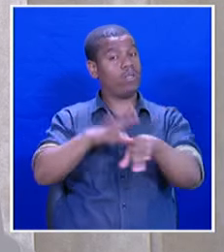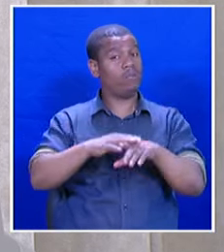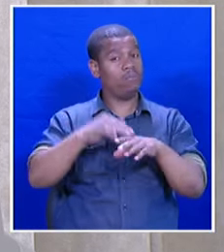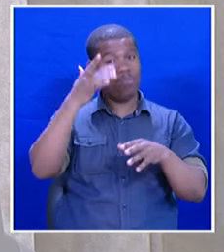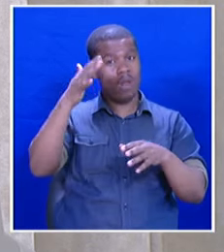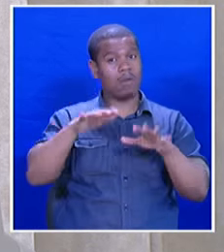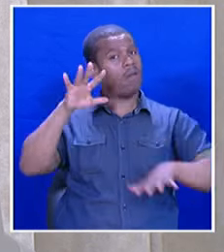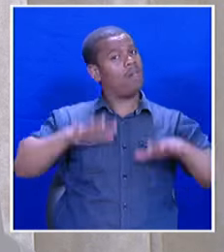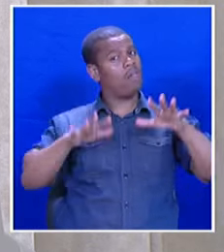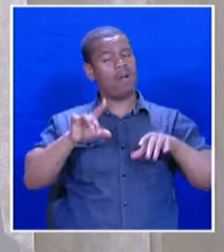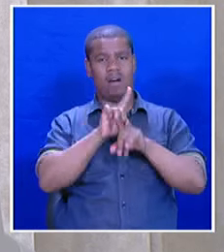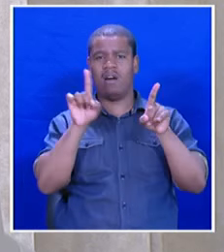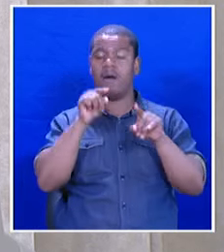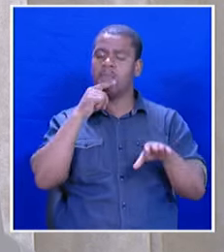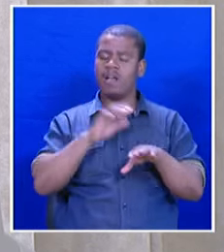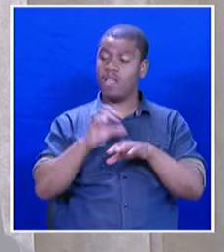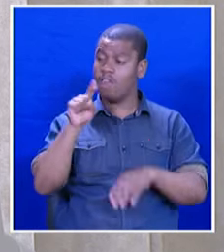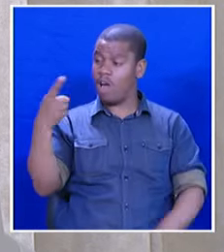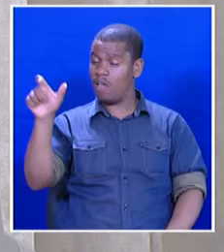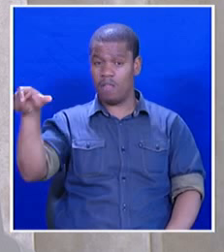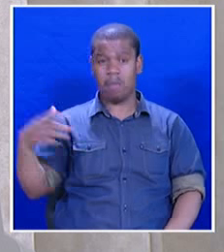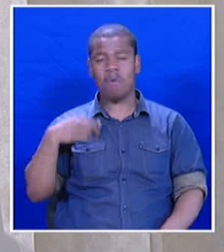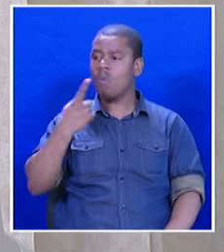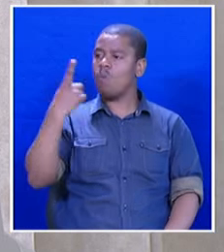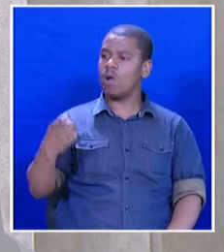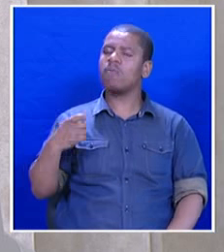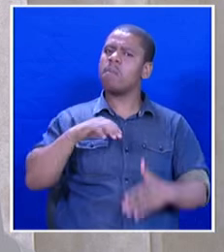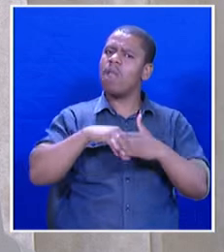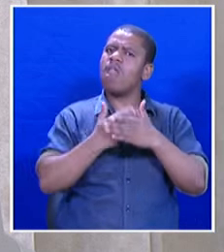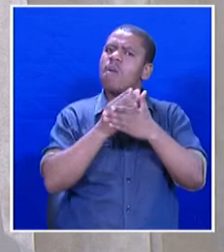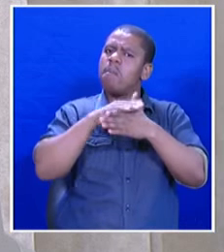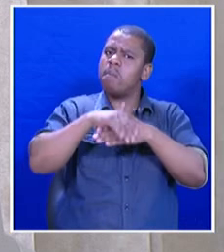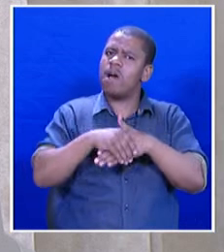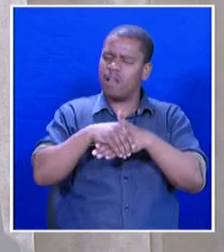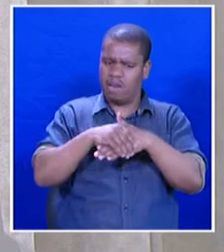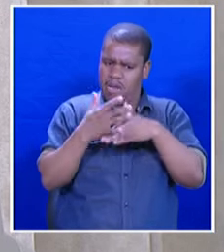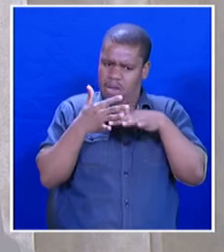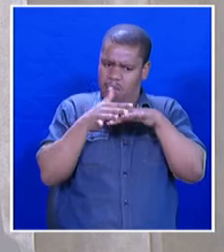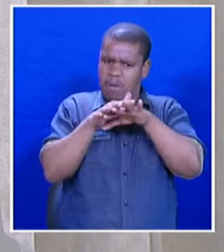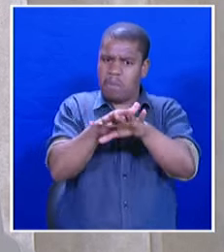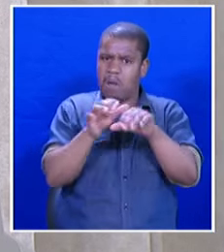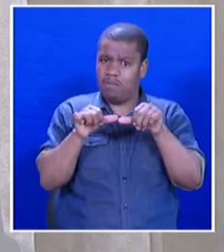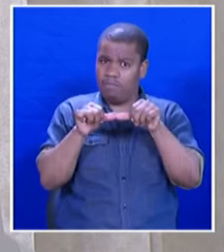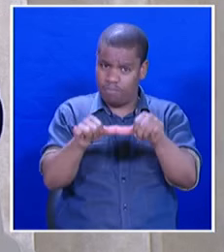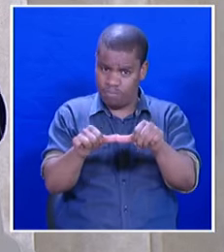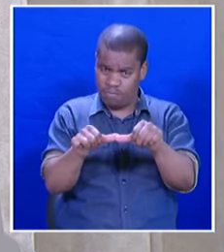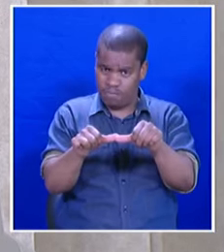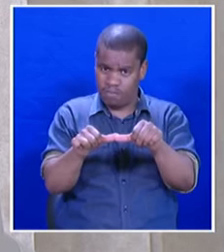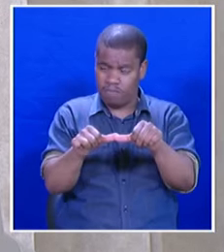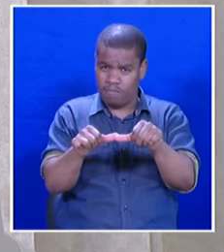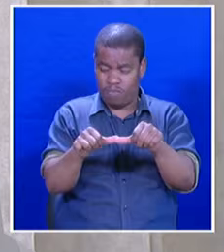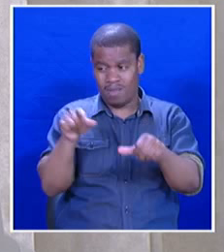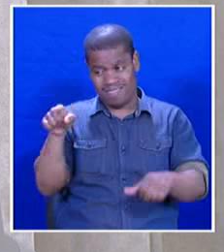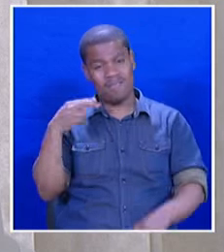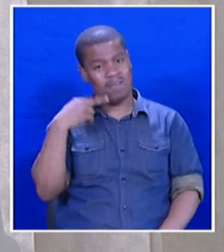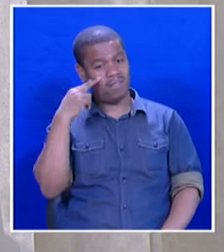wanted to know whether NEPAD is being implemented, you need to see what South Africa is doing